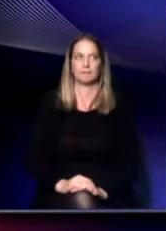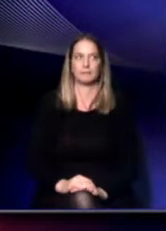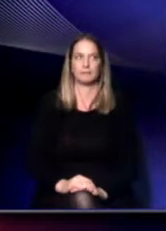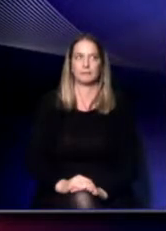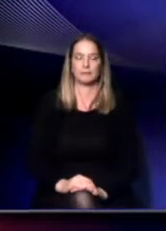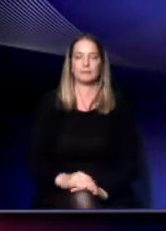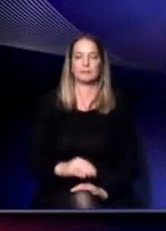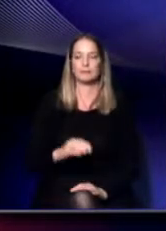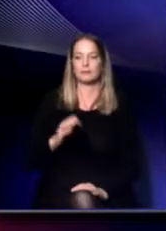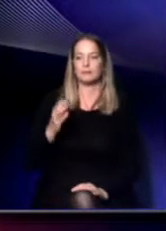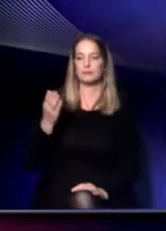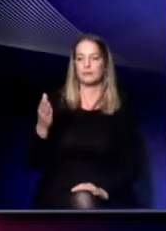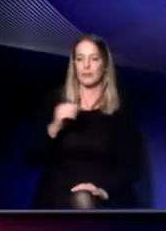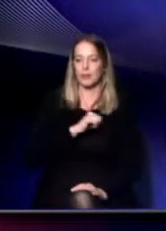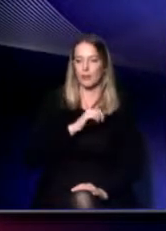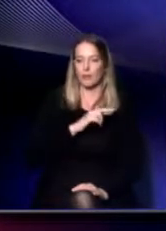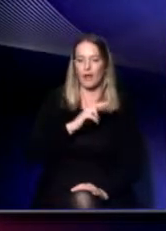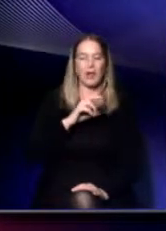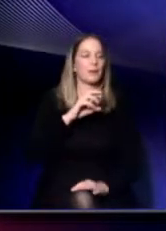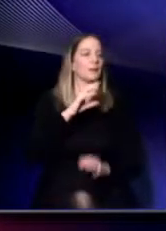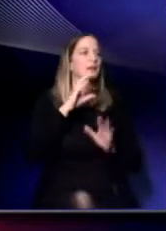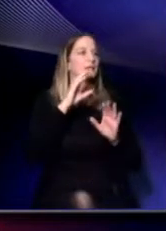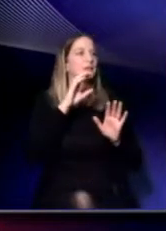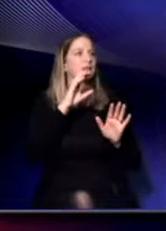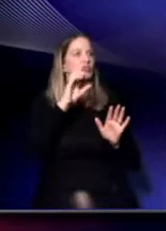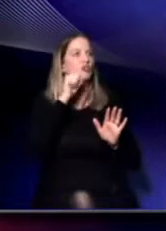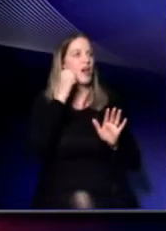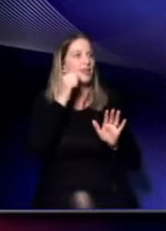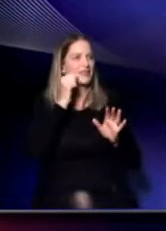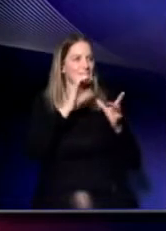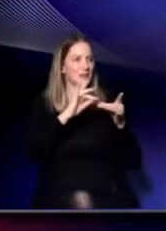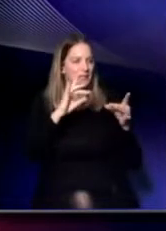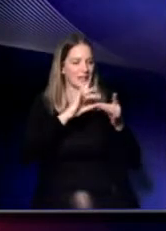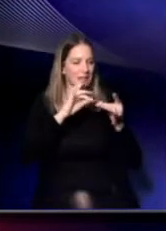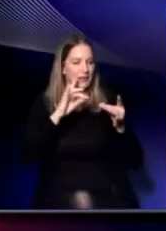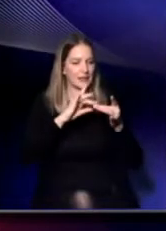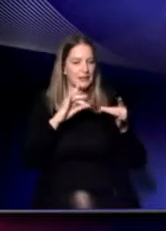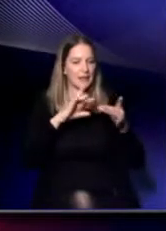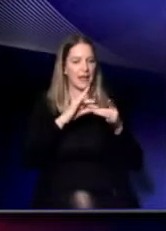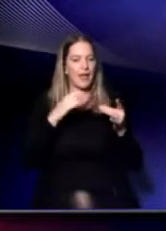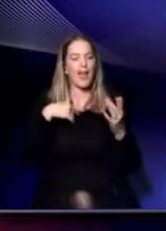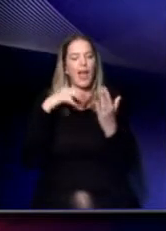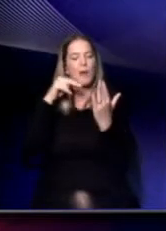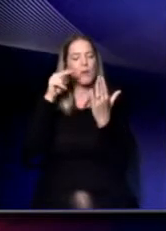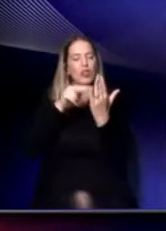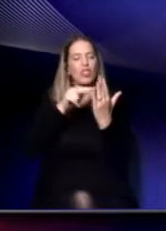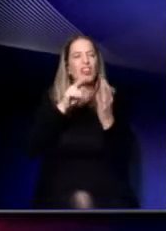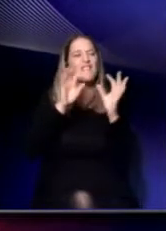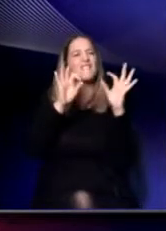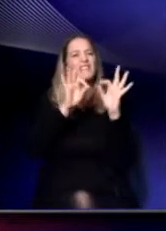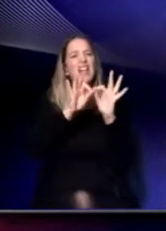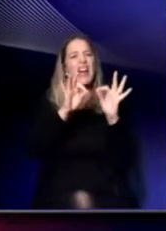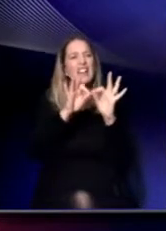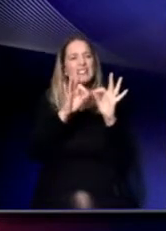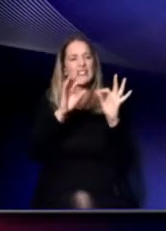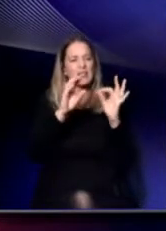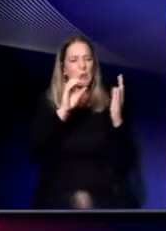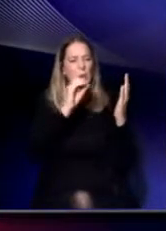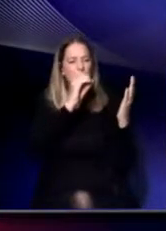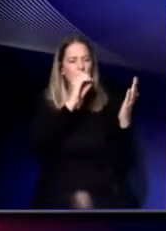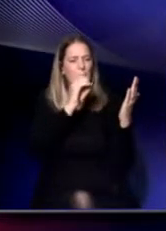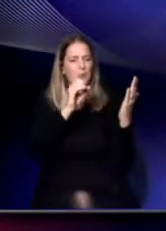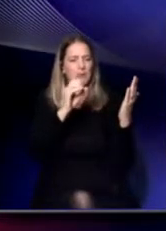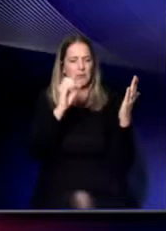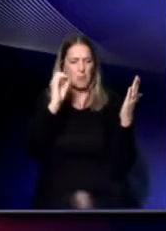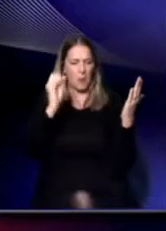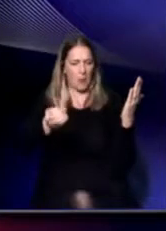Superintendent Wright. President Sims, this is Shelley. Oh, sorry. I'm looking here at Flagstaff. There aren't any meetings held in Flagstaff. Is there a